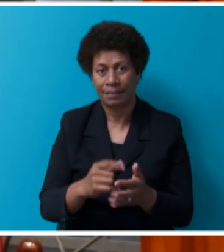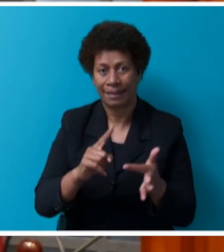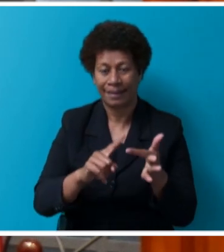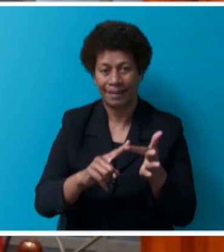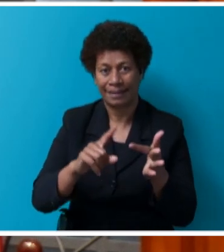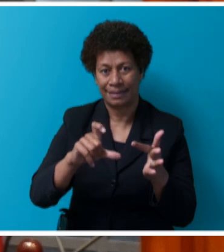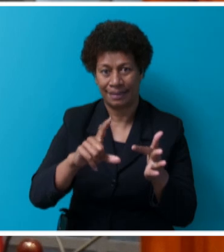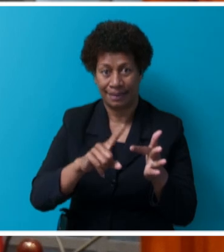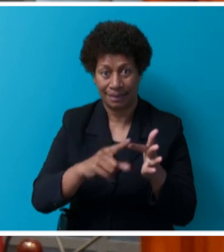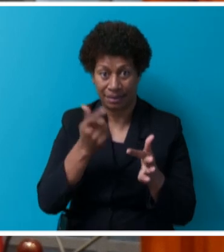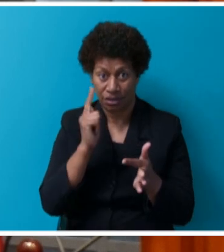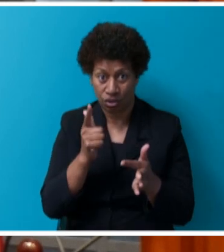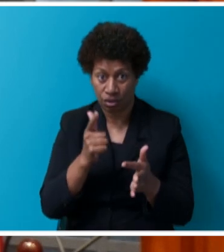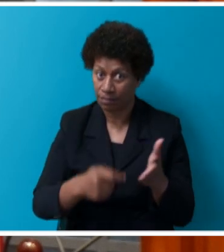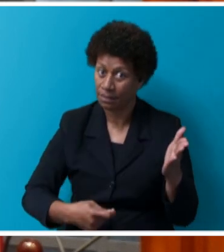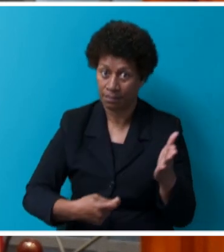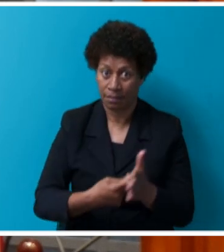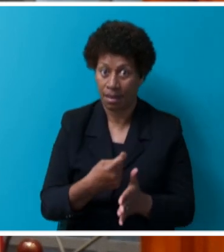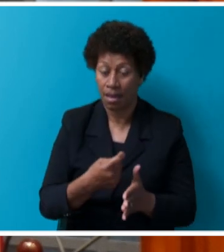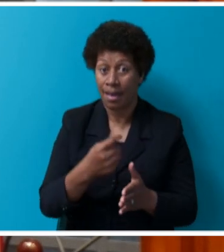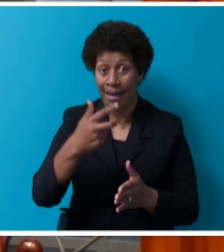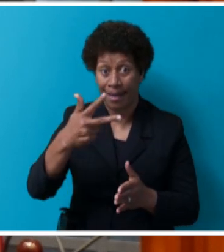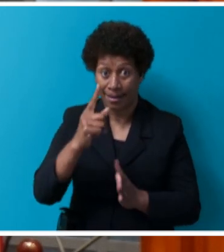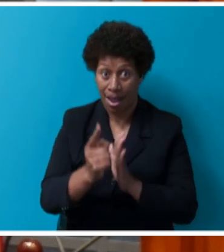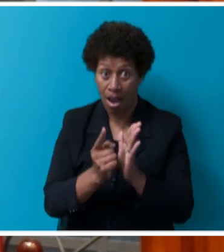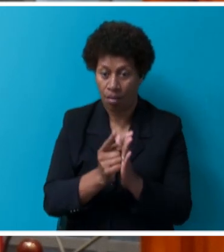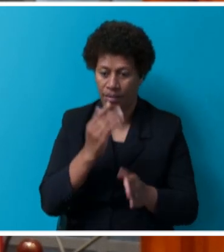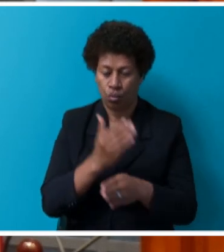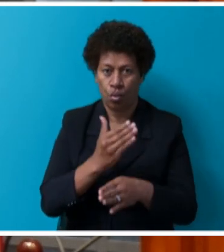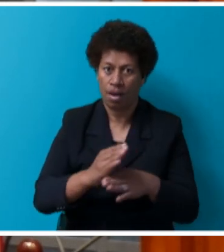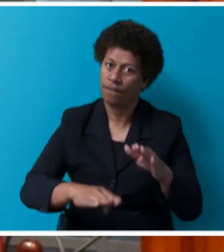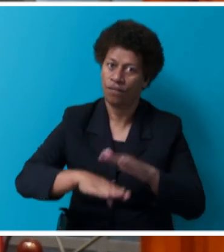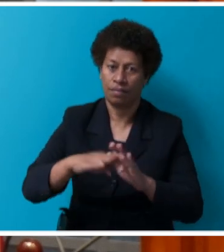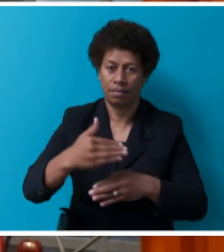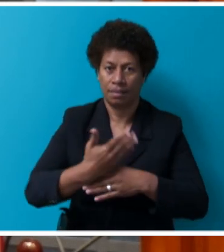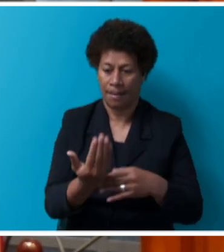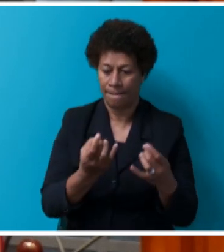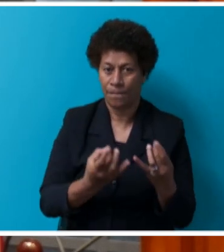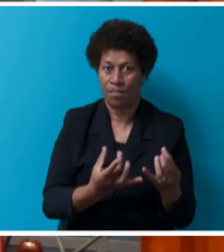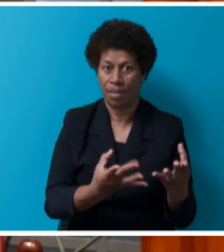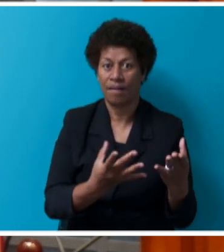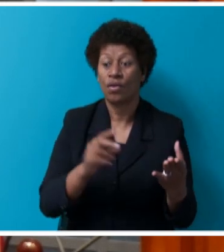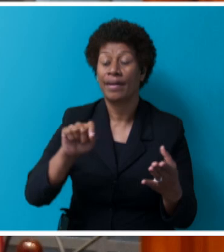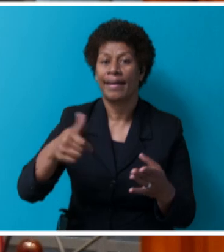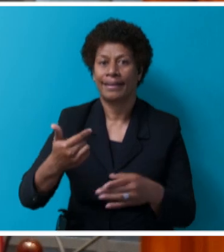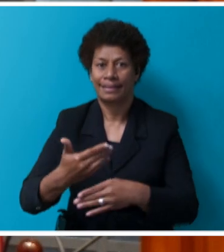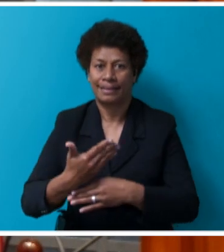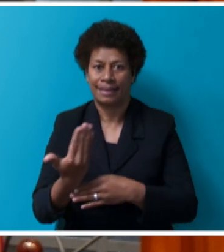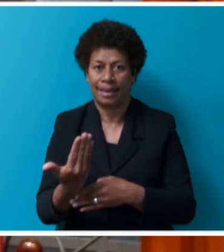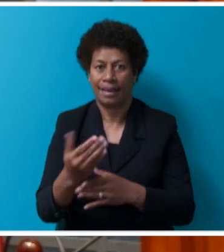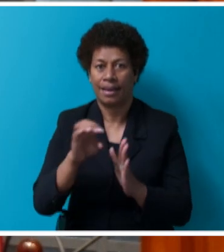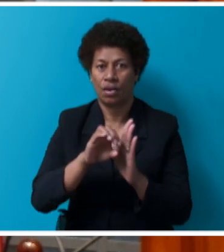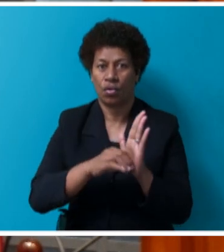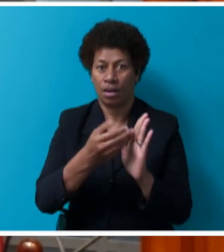hours they are now paid. They can now utilize the additional hours to prepare the lessons for the next day. Curriculums for ECE